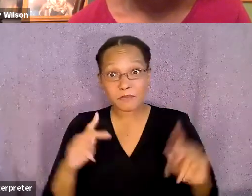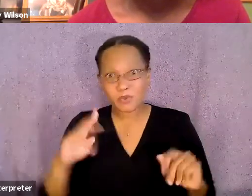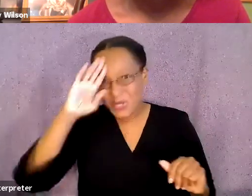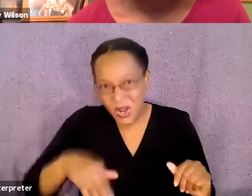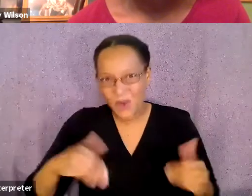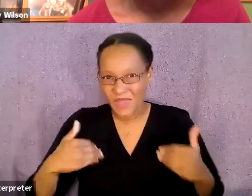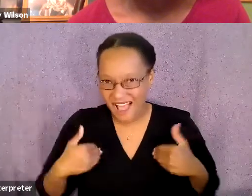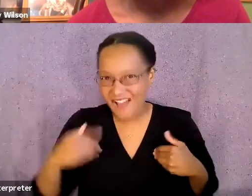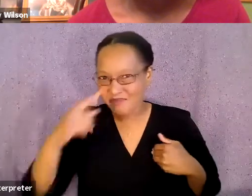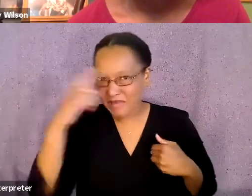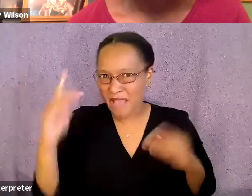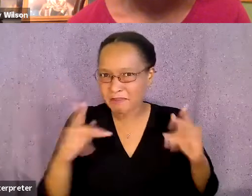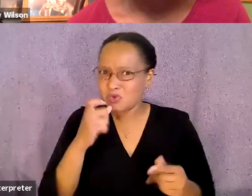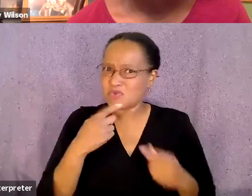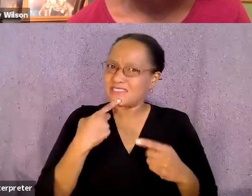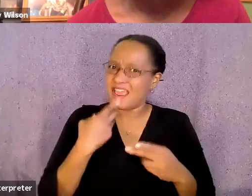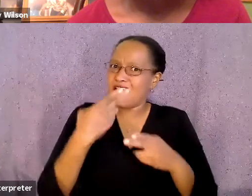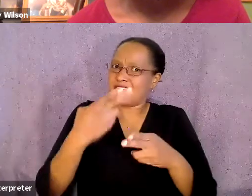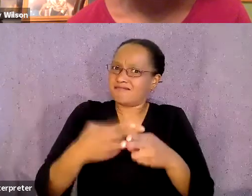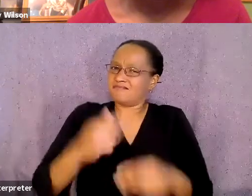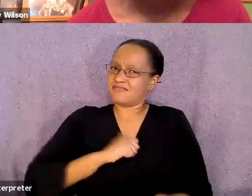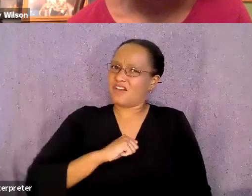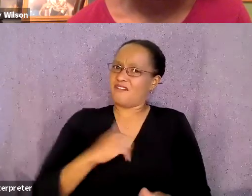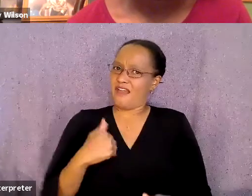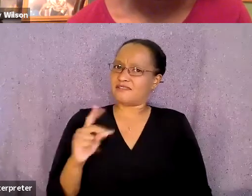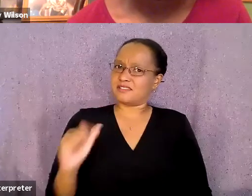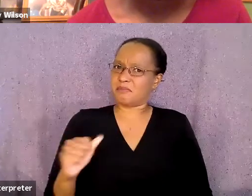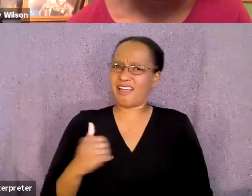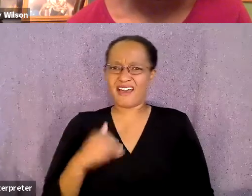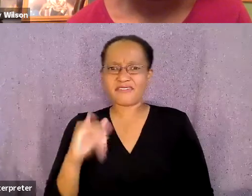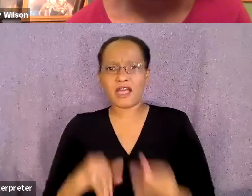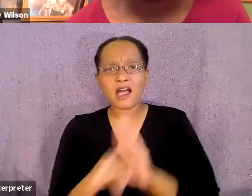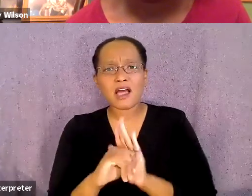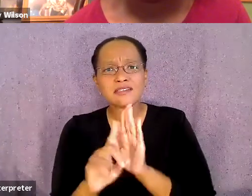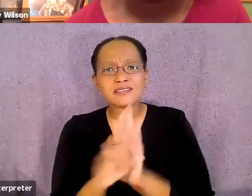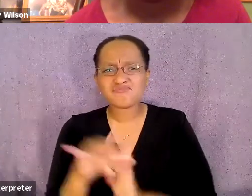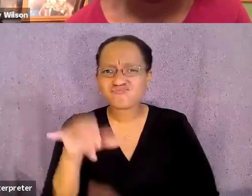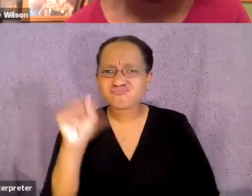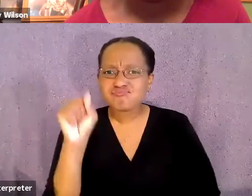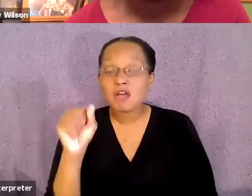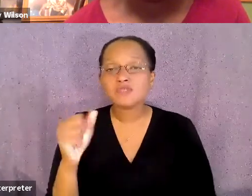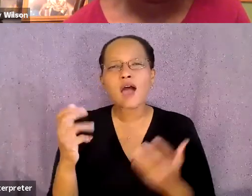disability, saying the word, having it as an identity. And I really want people to understand that that